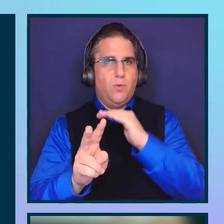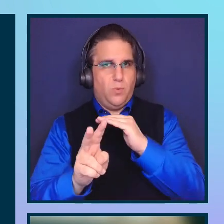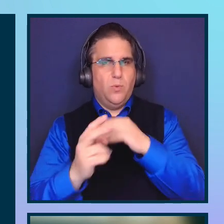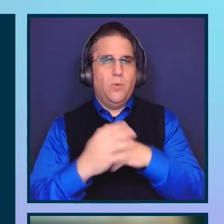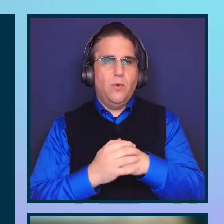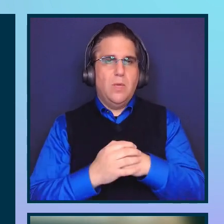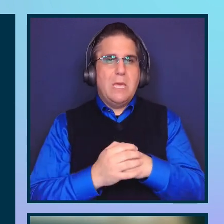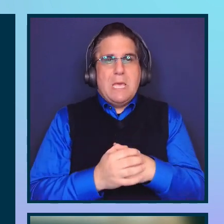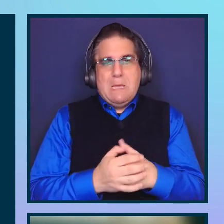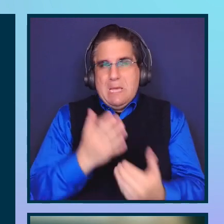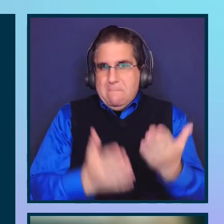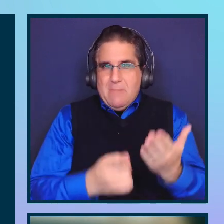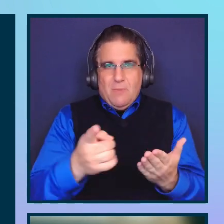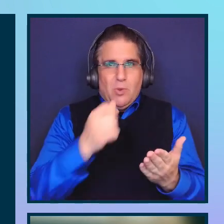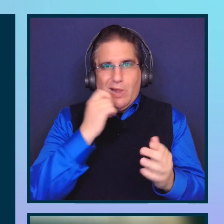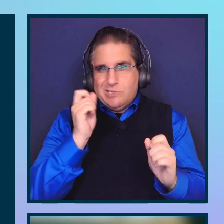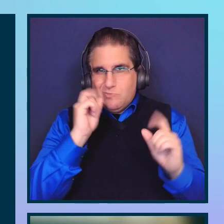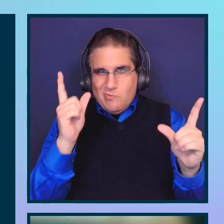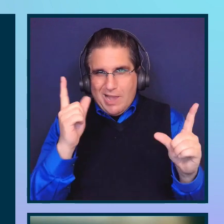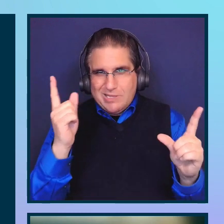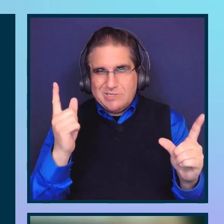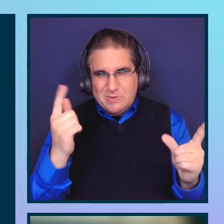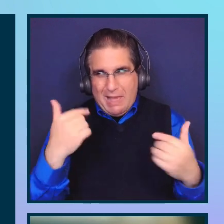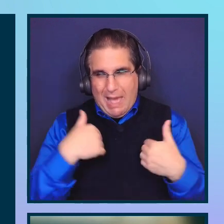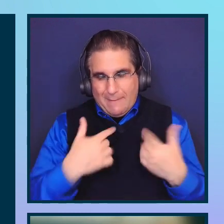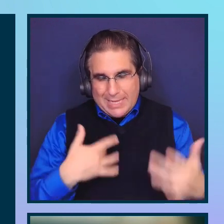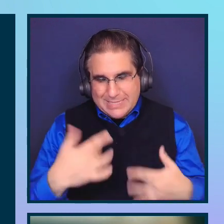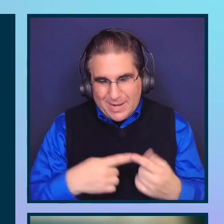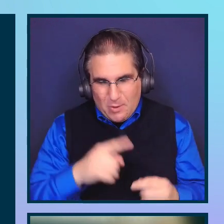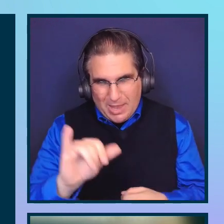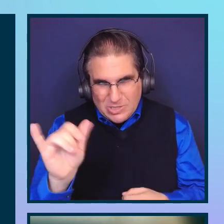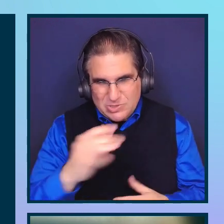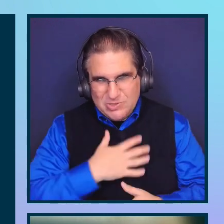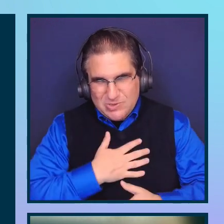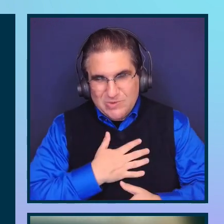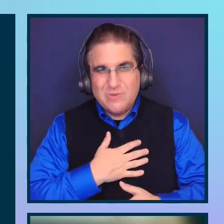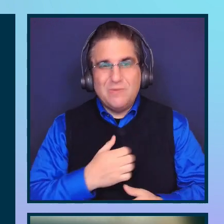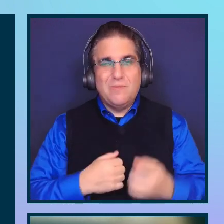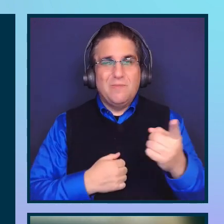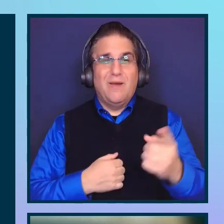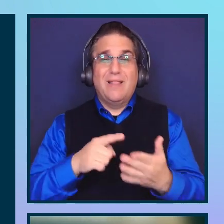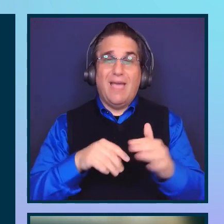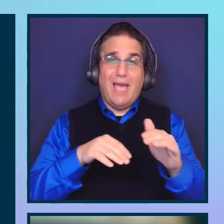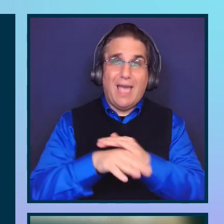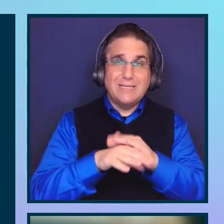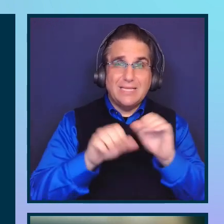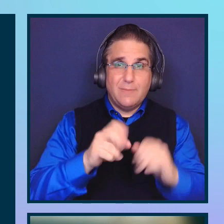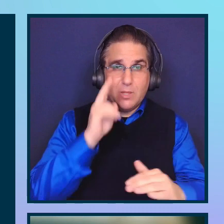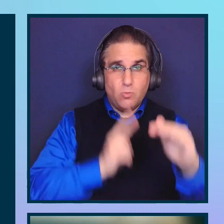You're probably not, surprised to hear it, but I'm pretty excited about this one too. Accessibility preview will let